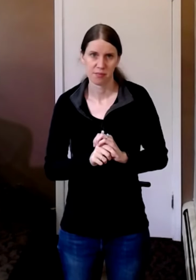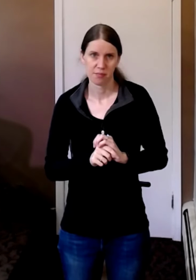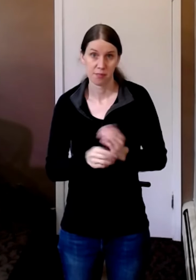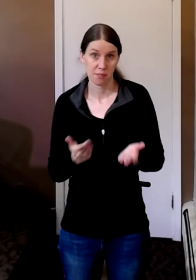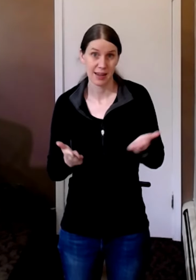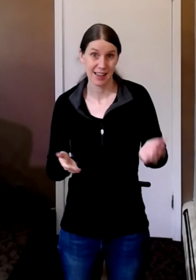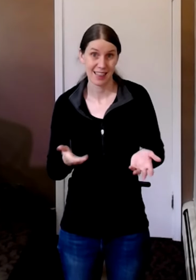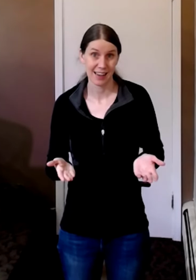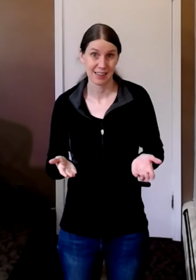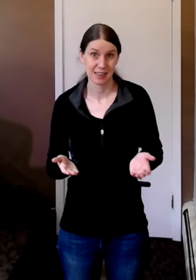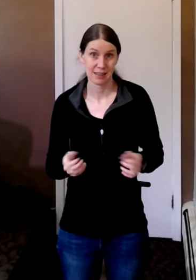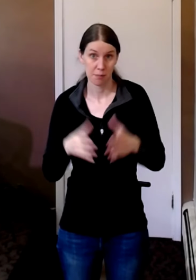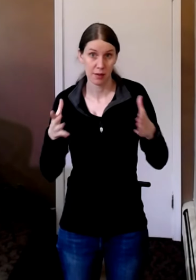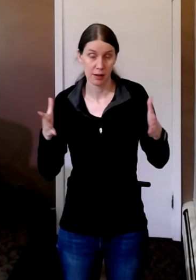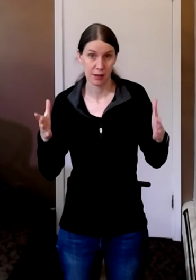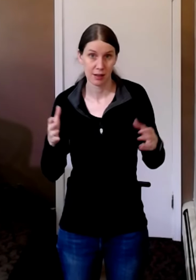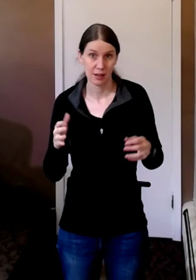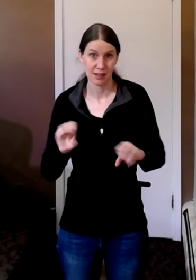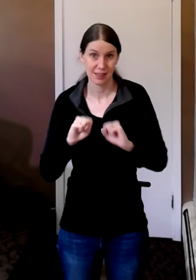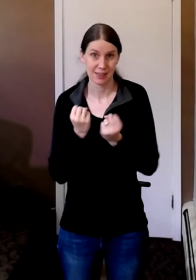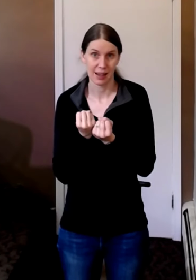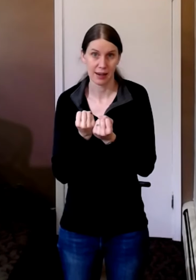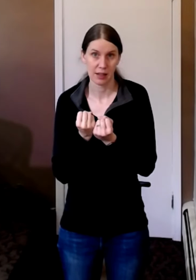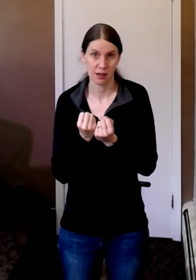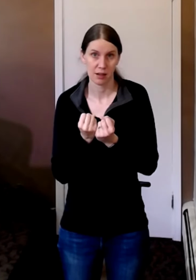And there are many things in our society